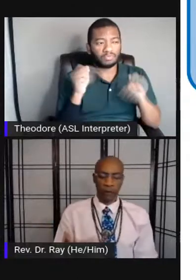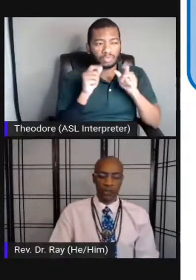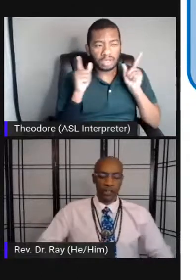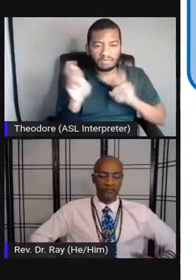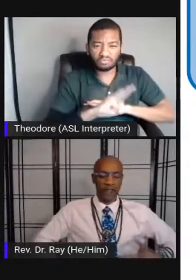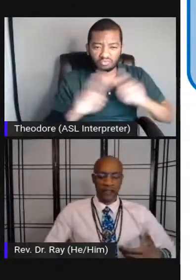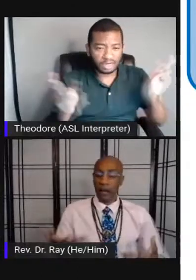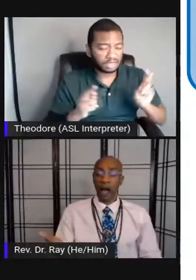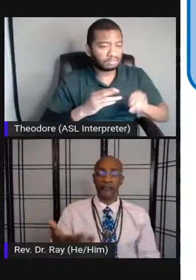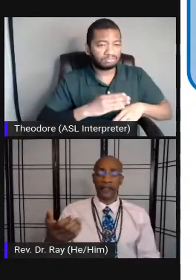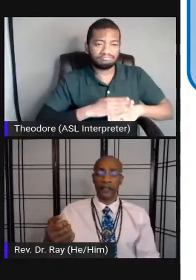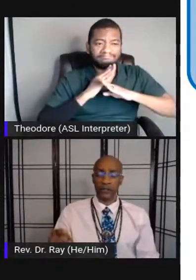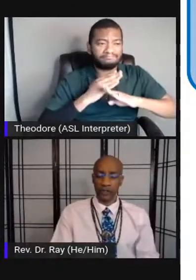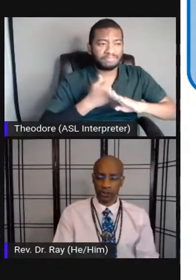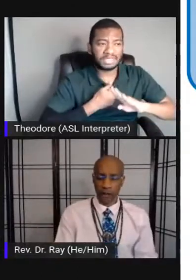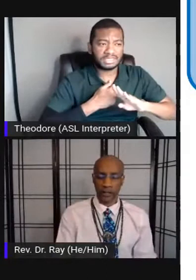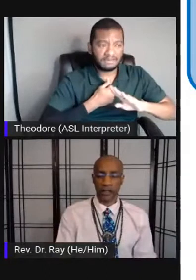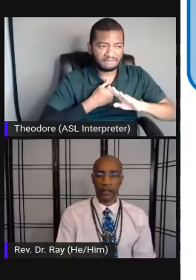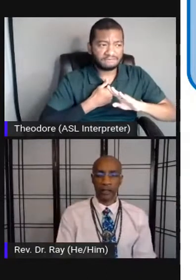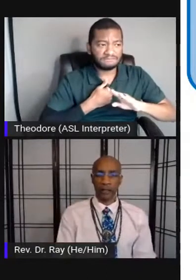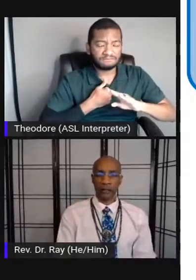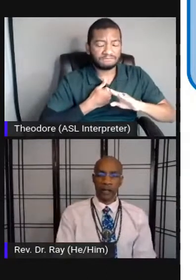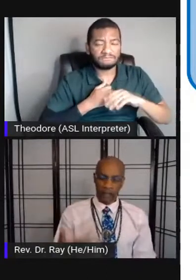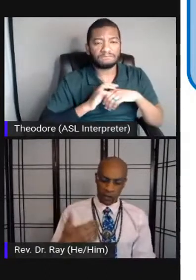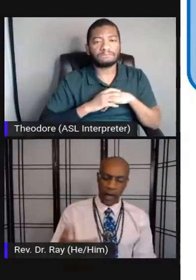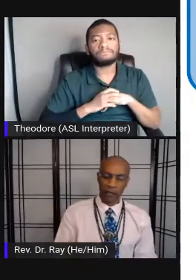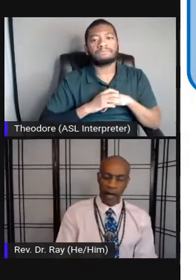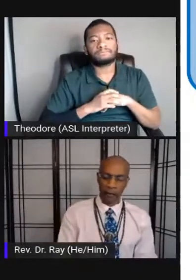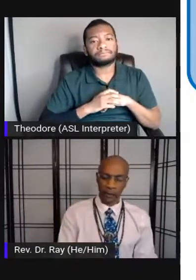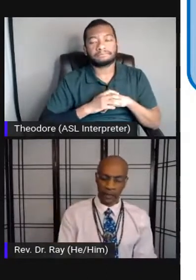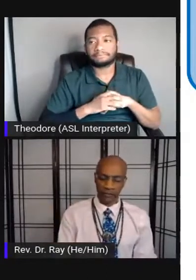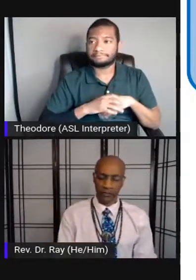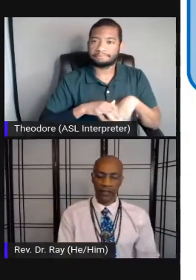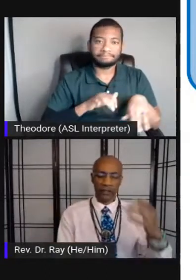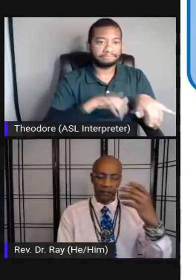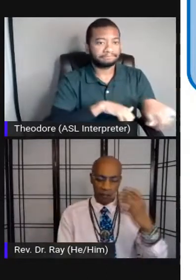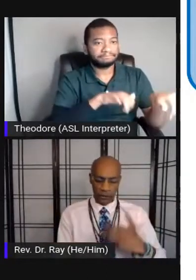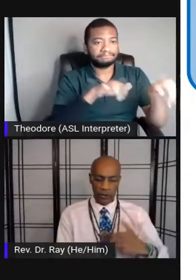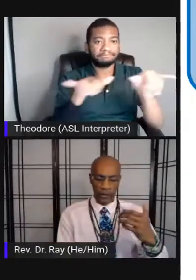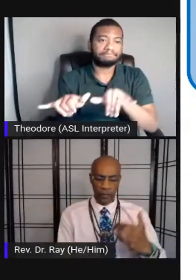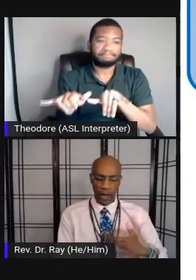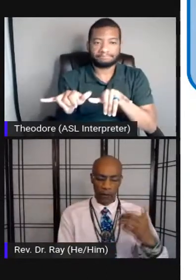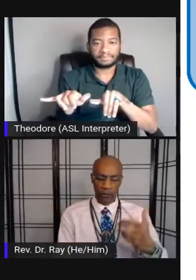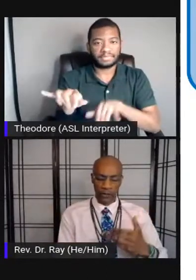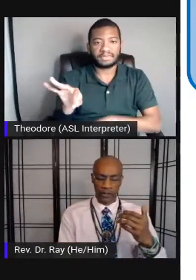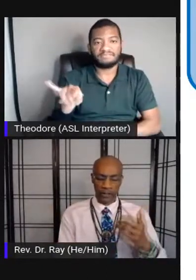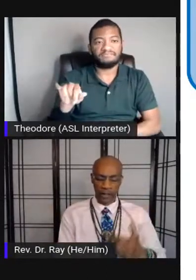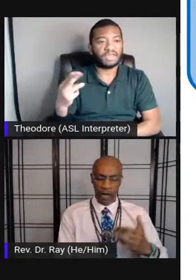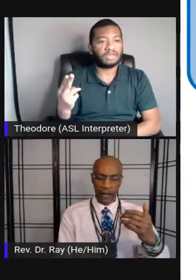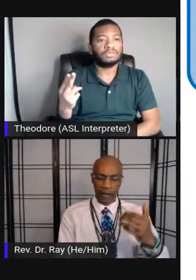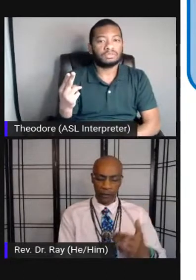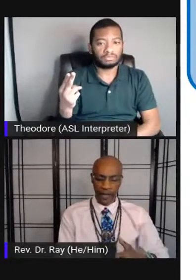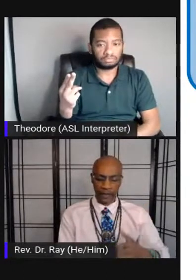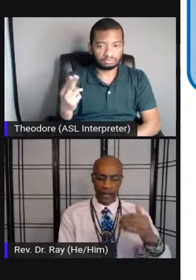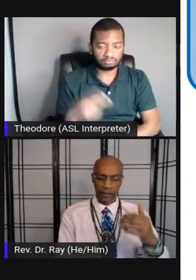Emotions, the emotion of faith, confident trust, inspired by a belief. There is only that power and presence that is